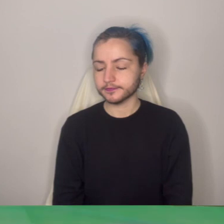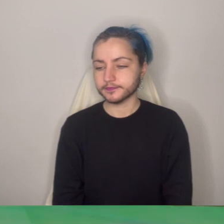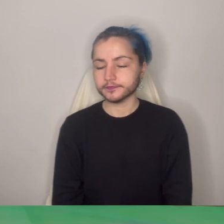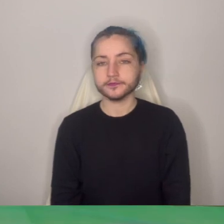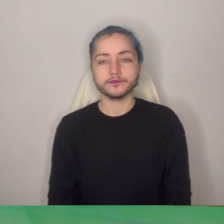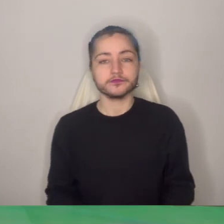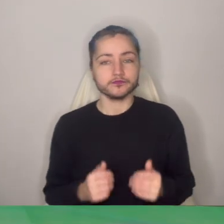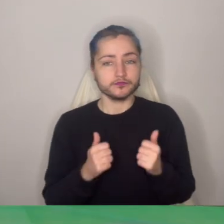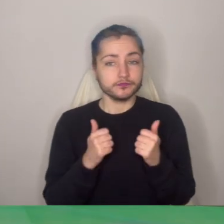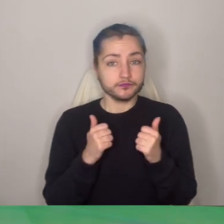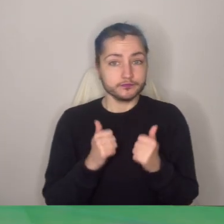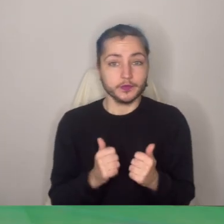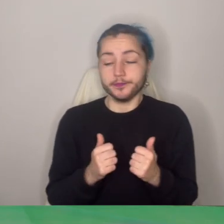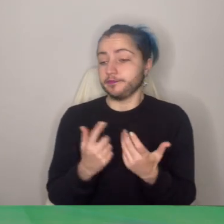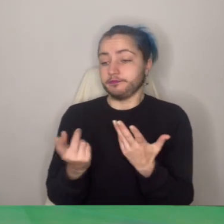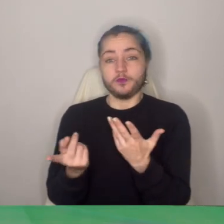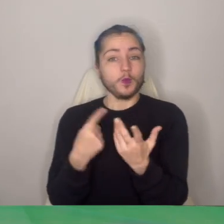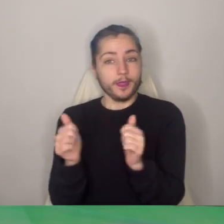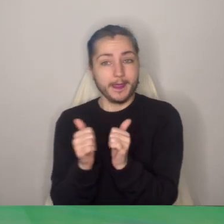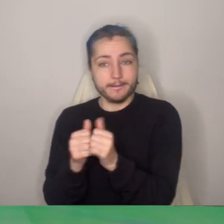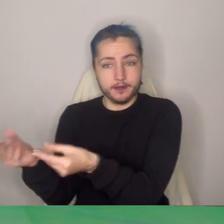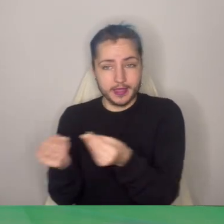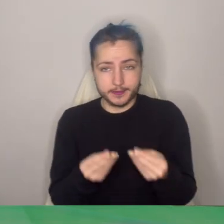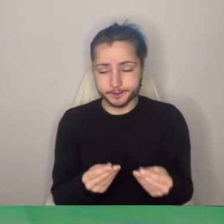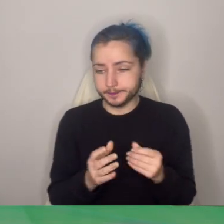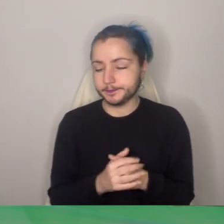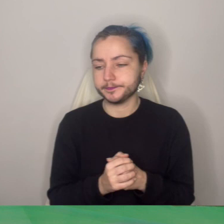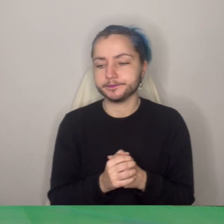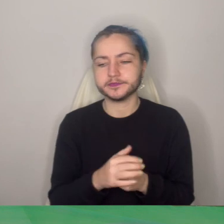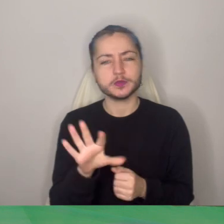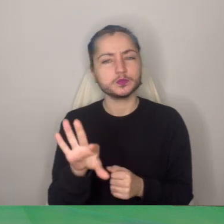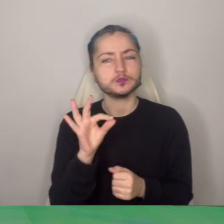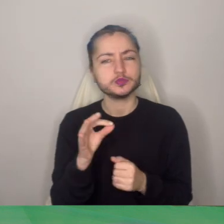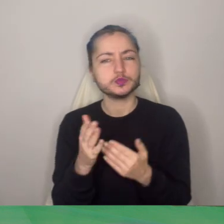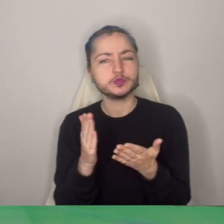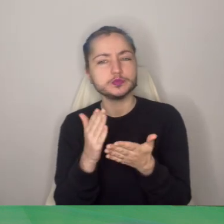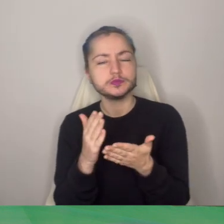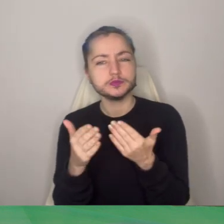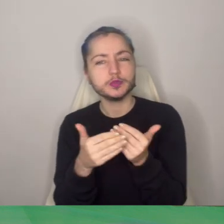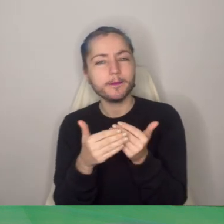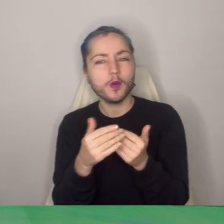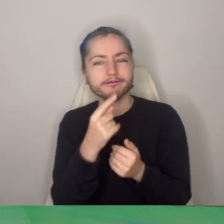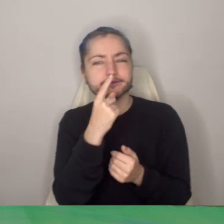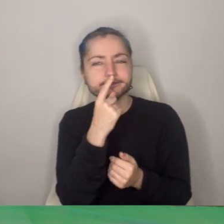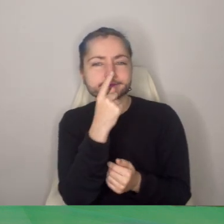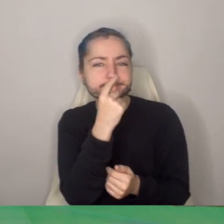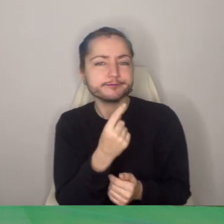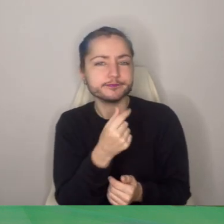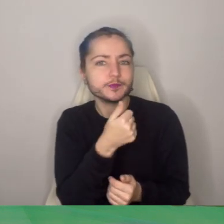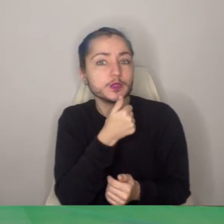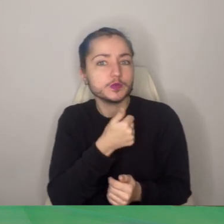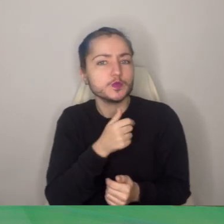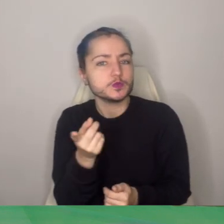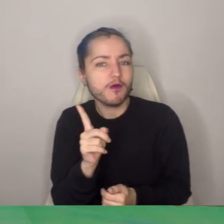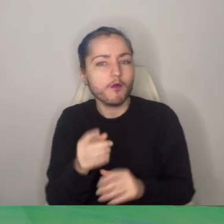So with the rest of your ripped up paper, choose a few more which you could use as some